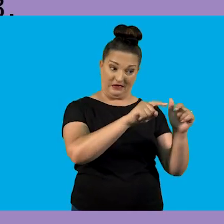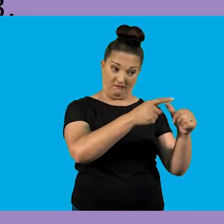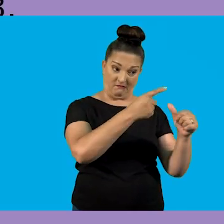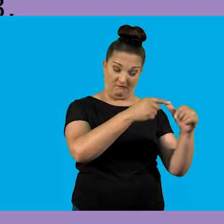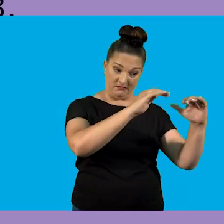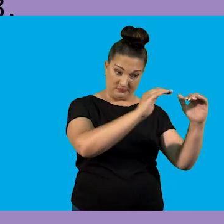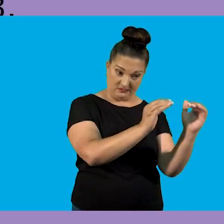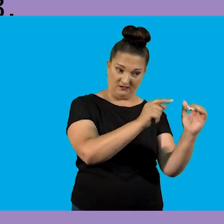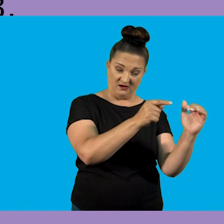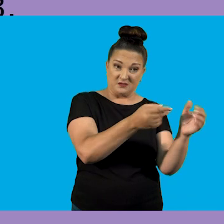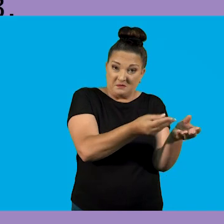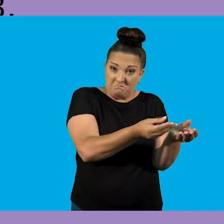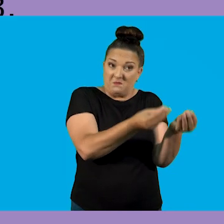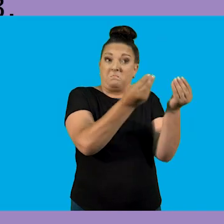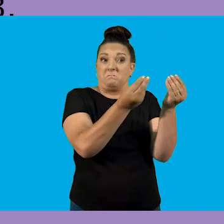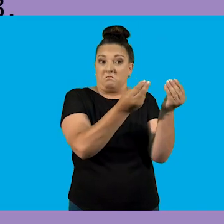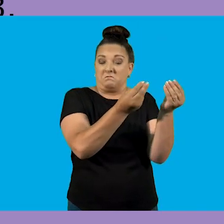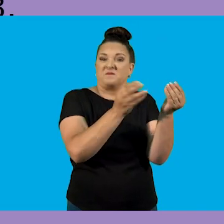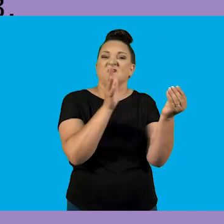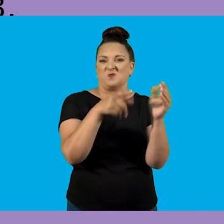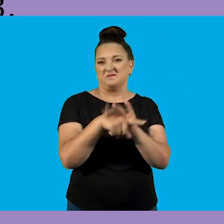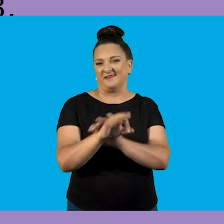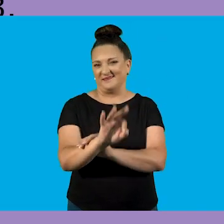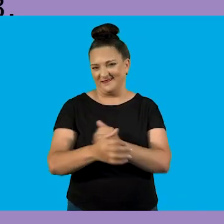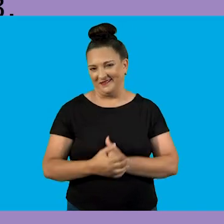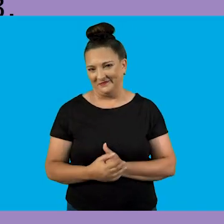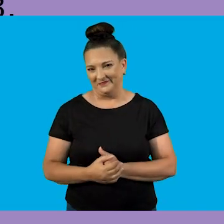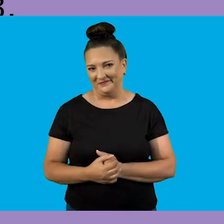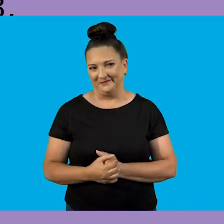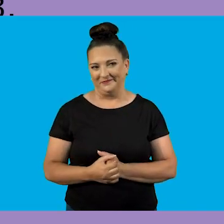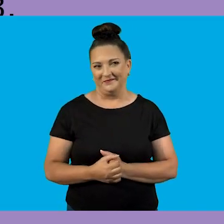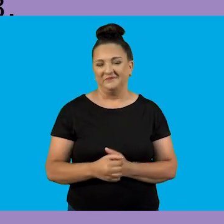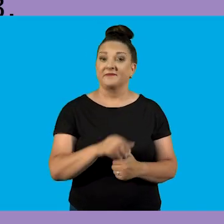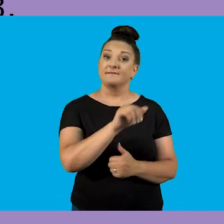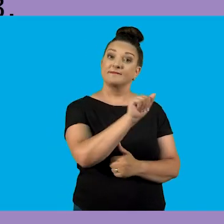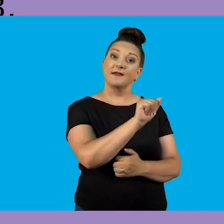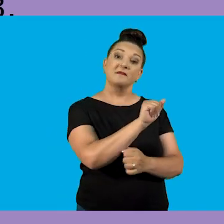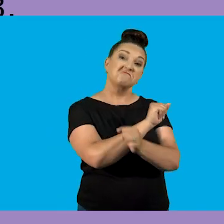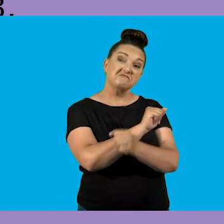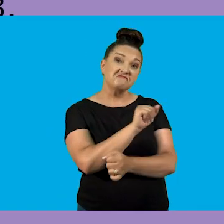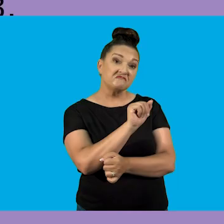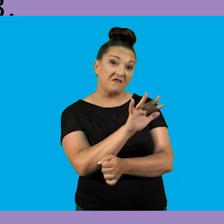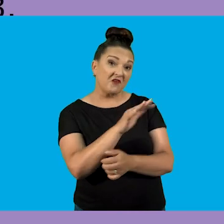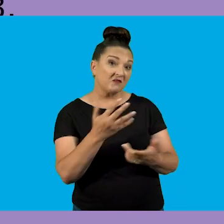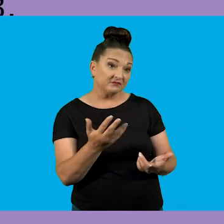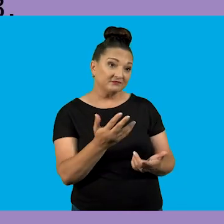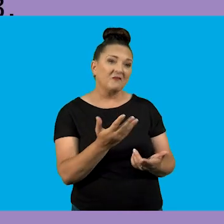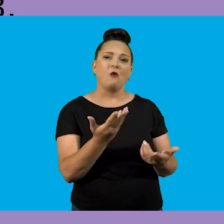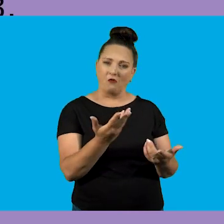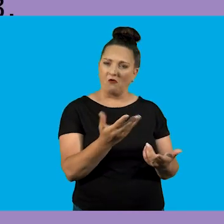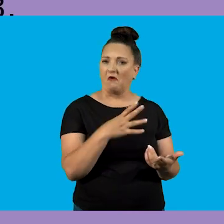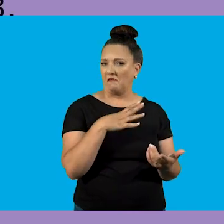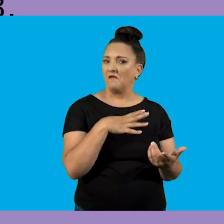the answer there, we are going to subtract 3. Now, A multiplied by 5 can be written